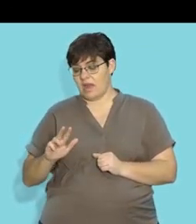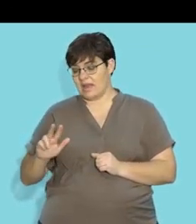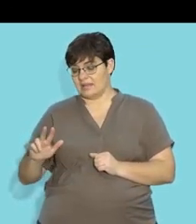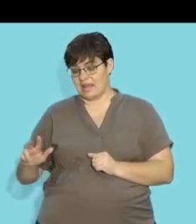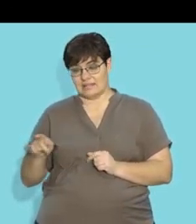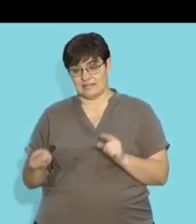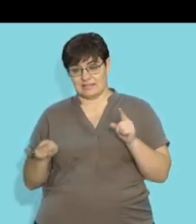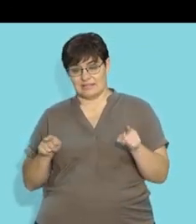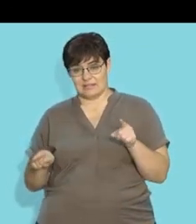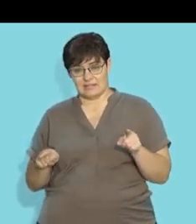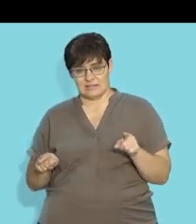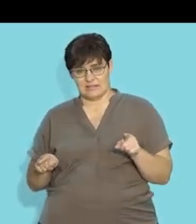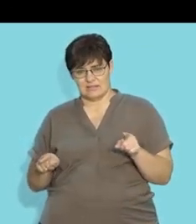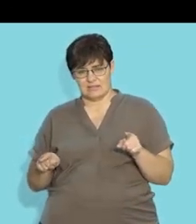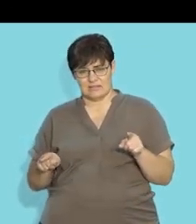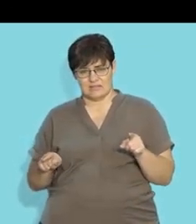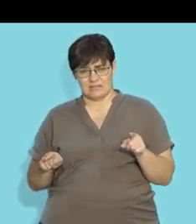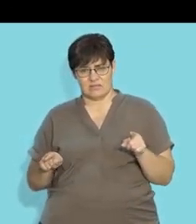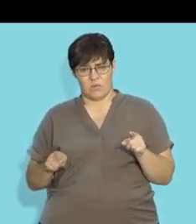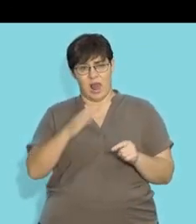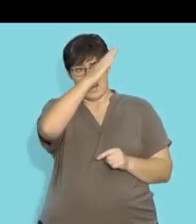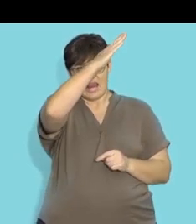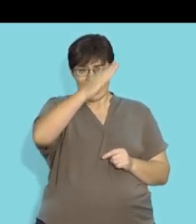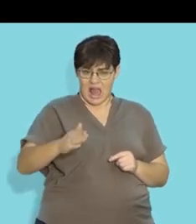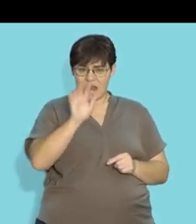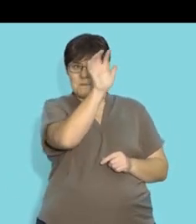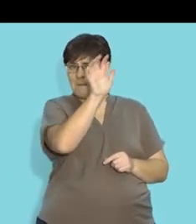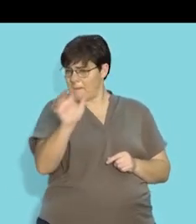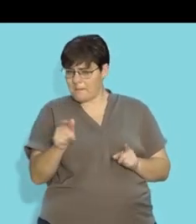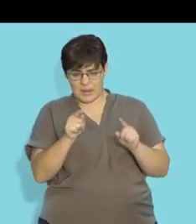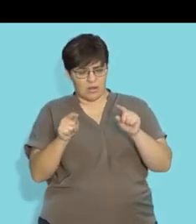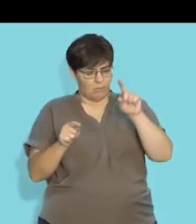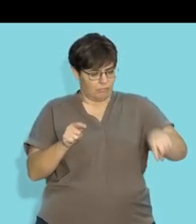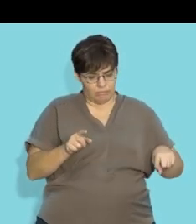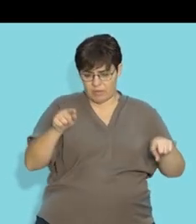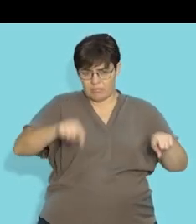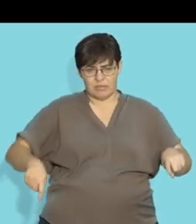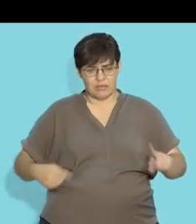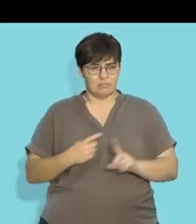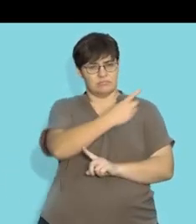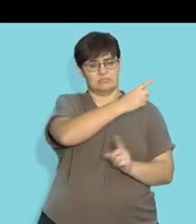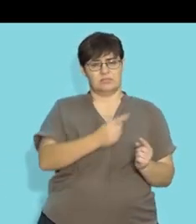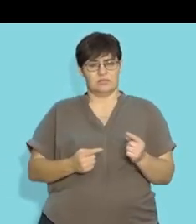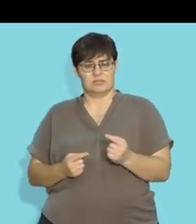and 1988, what can we say about those two? If you look at those points,